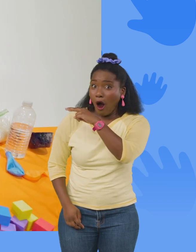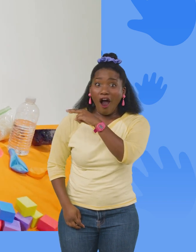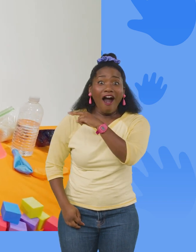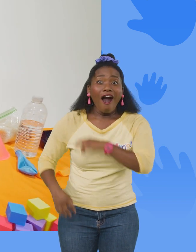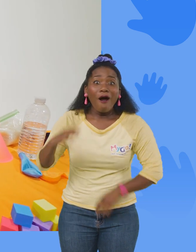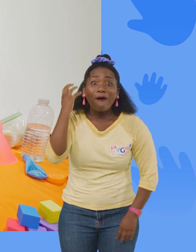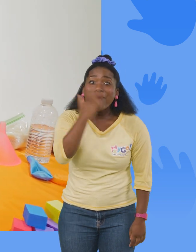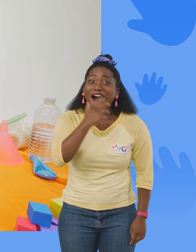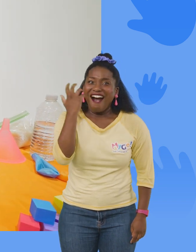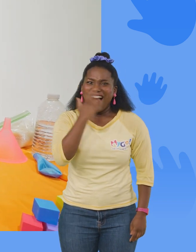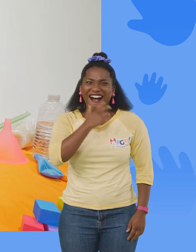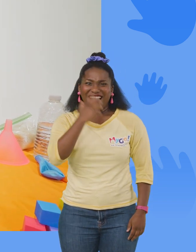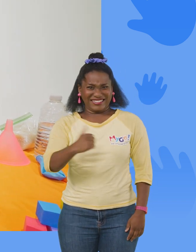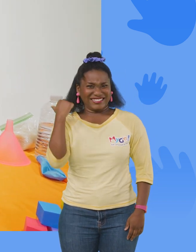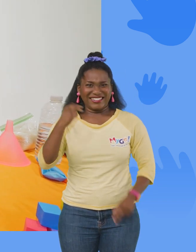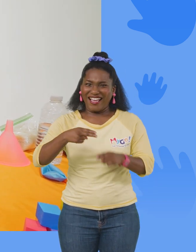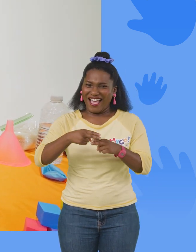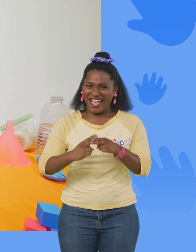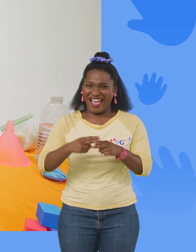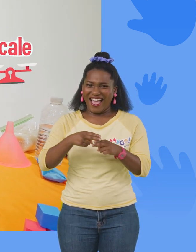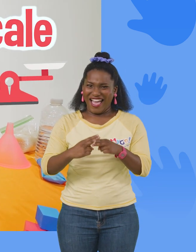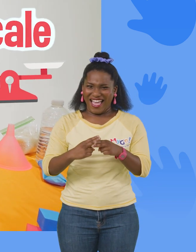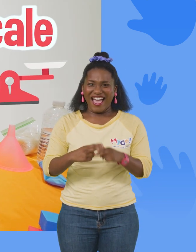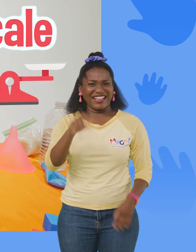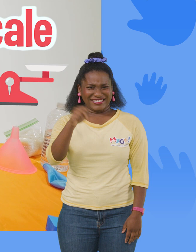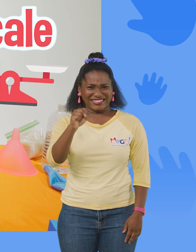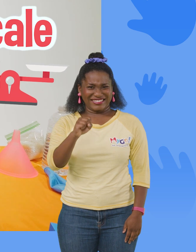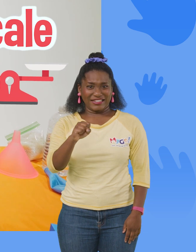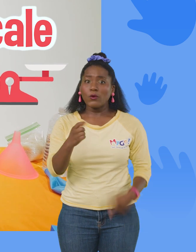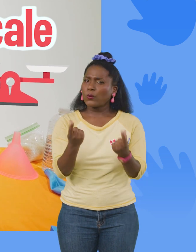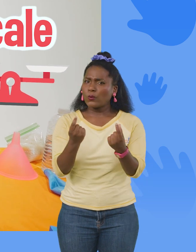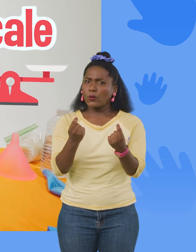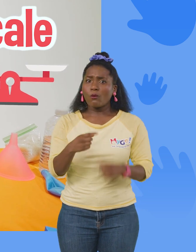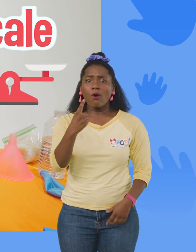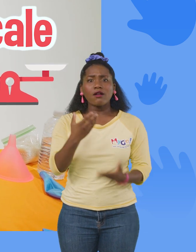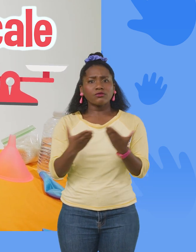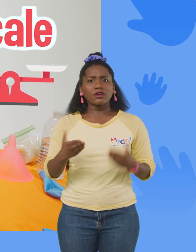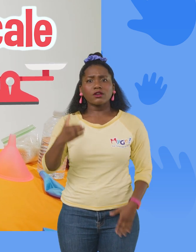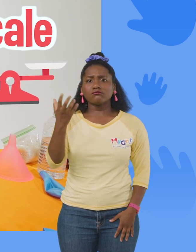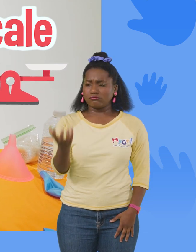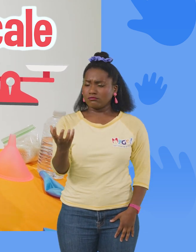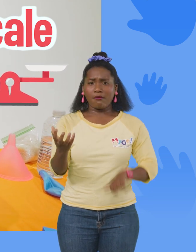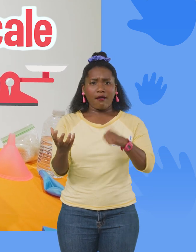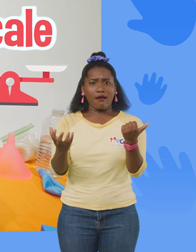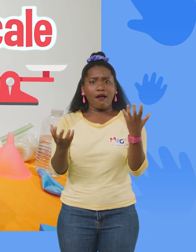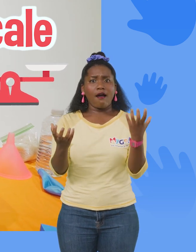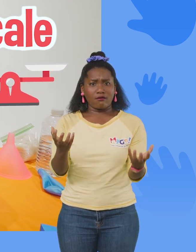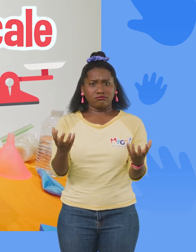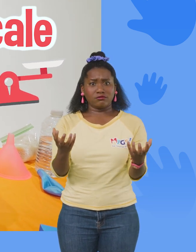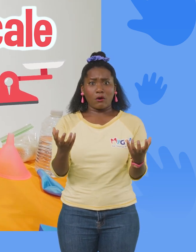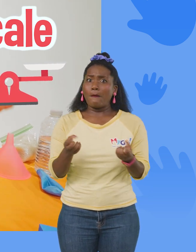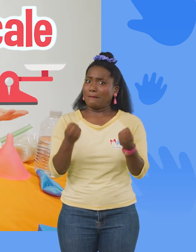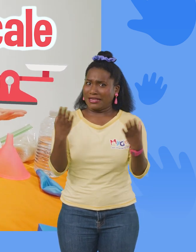what I have here. Whoa, this is a scale. Yeah, You put one thing on this side and one thing